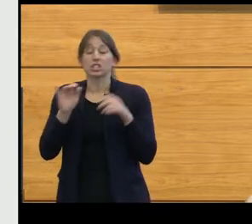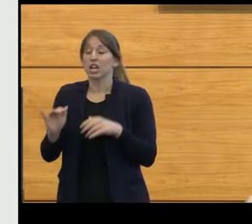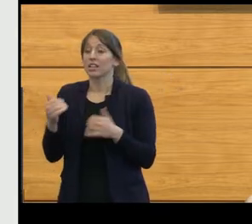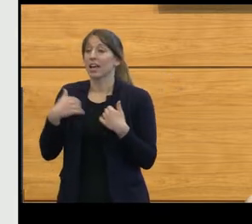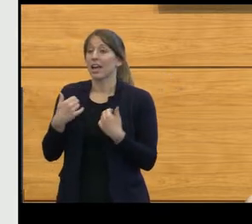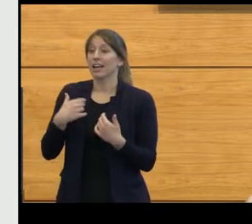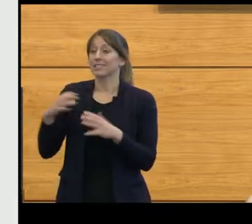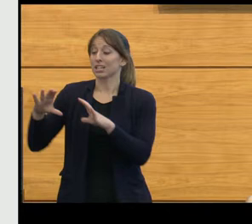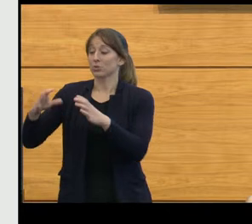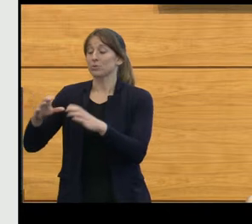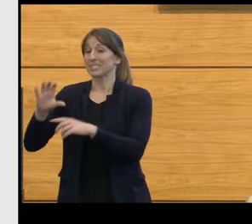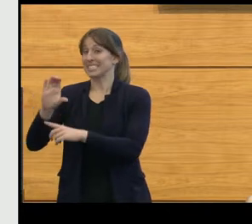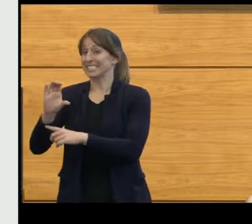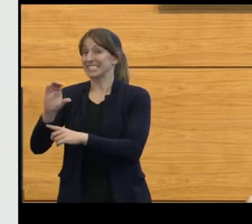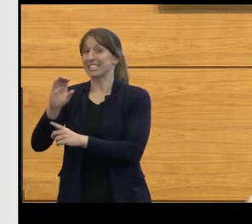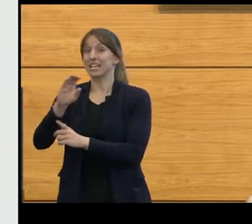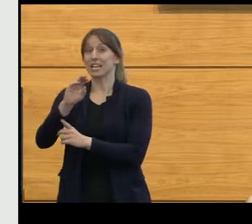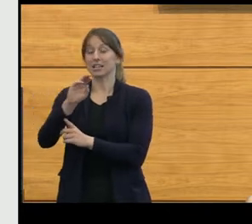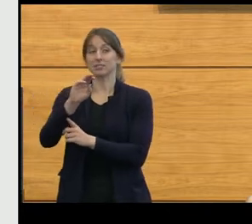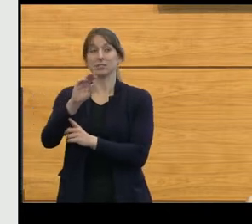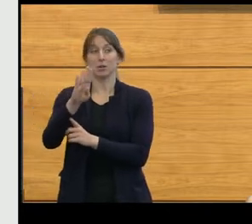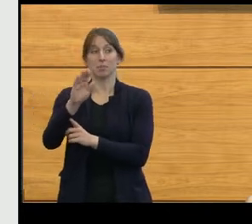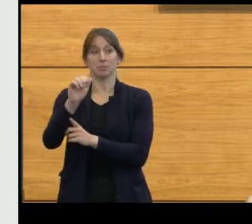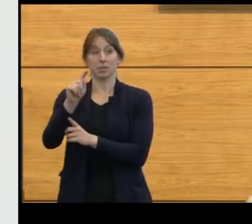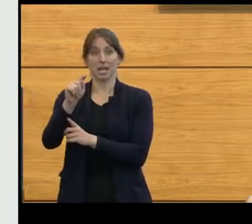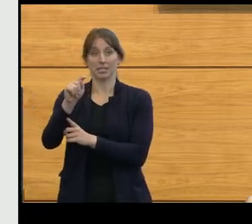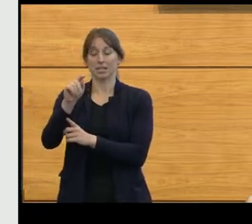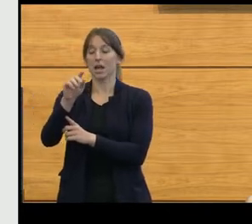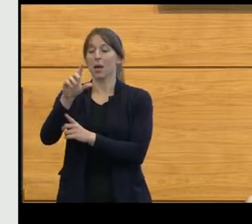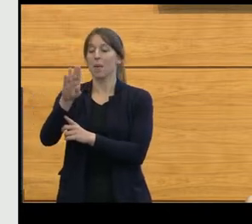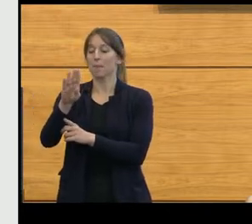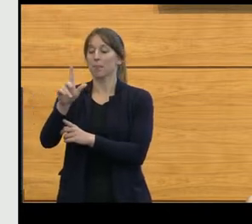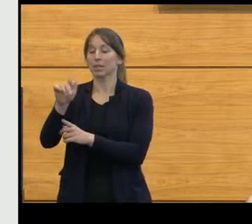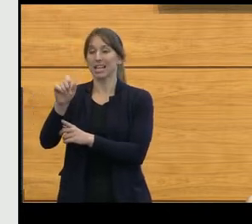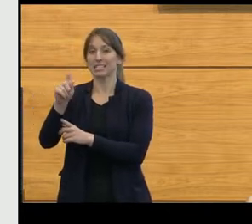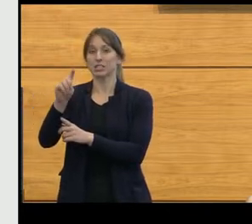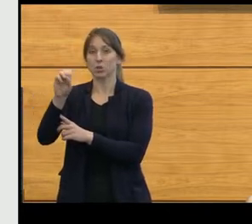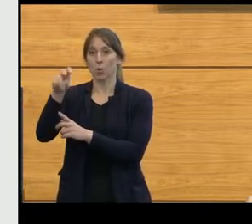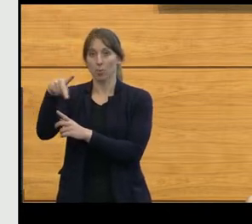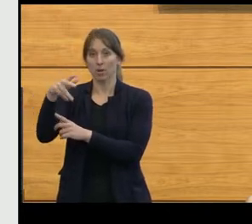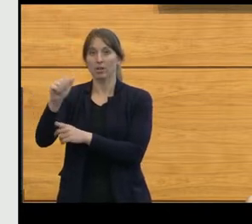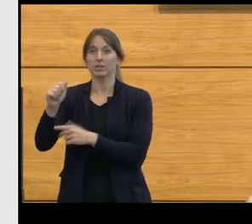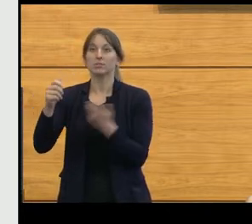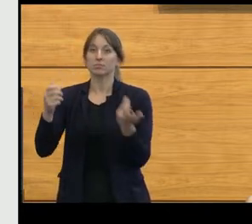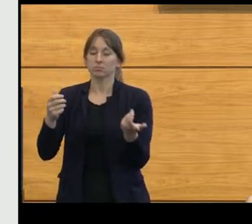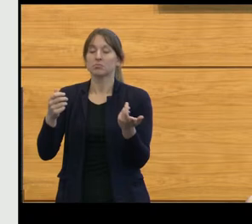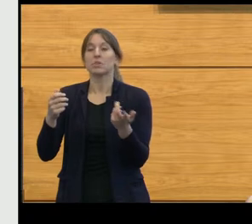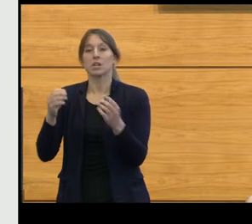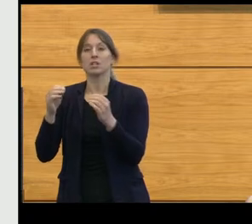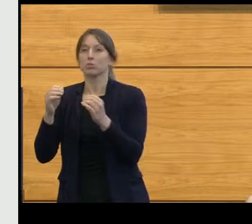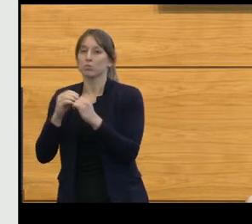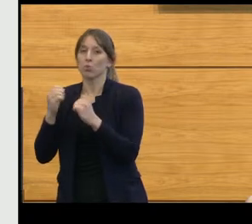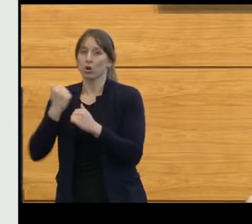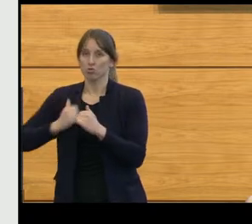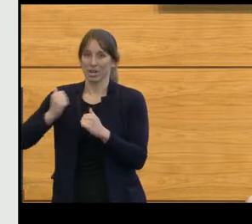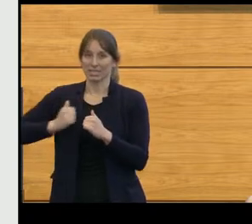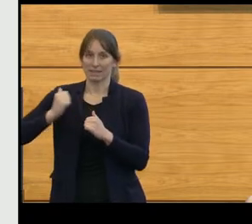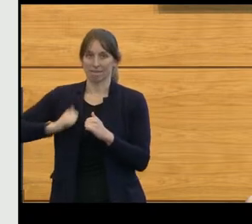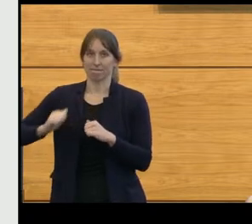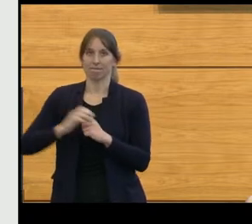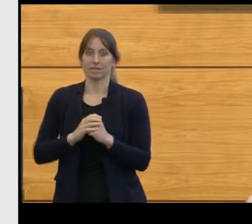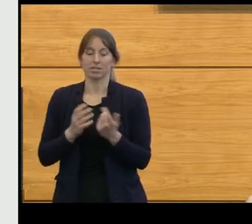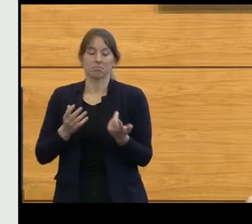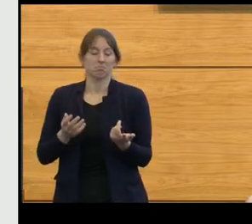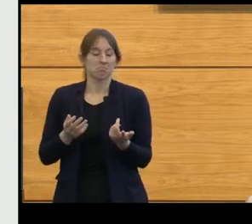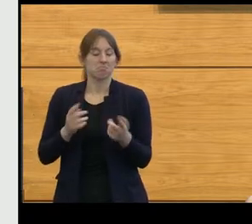not. And we've actually now begun to tailor our therapy to be more aggressive for those tumors where we have lower survivability. But that does